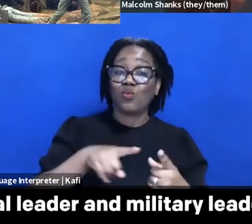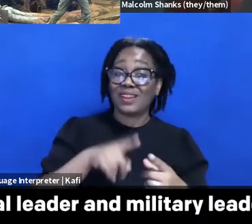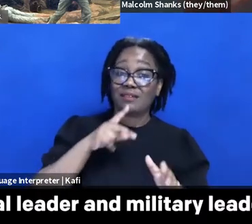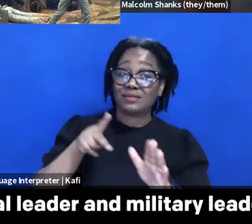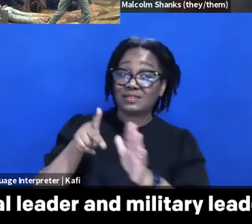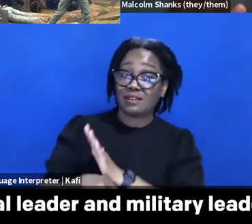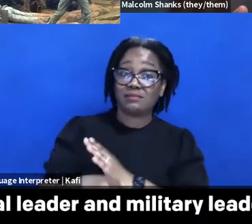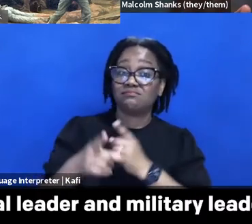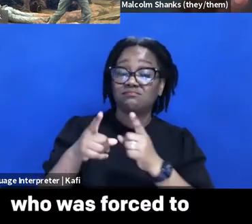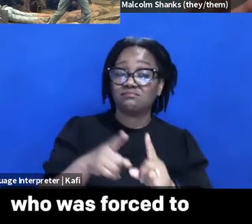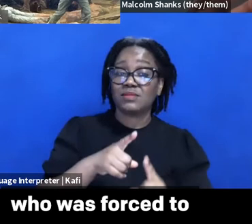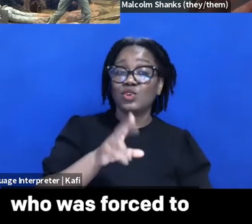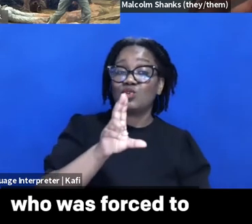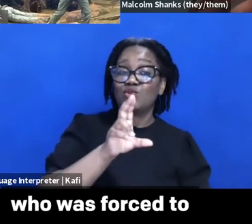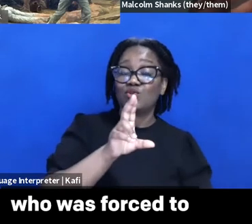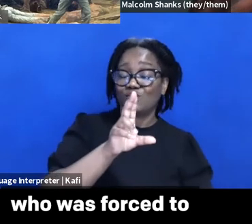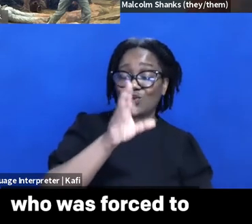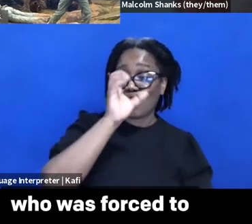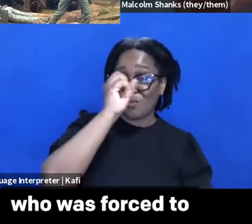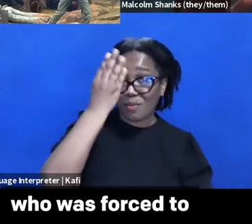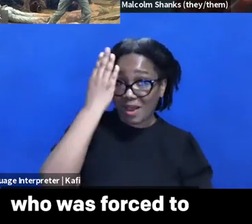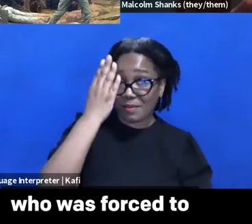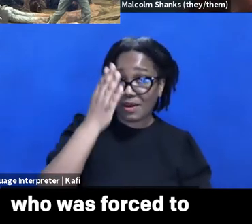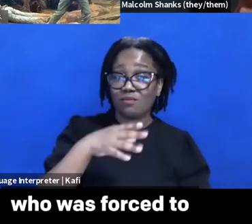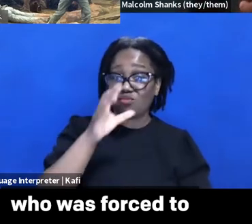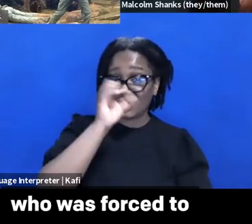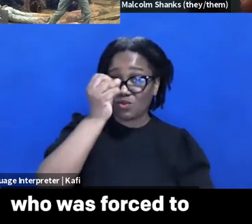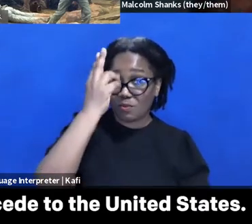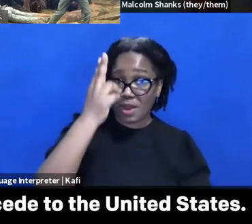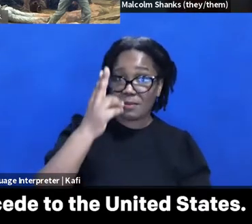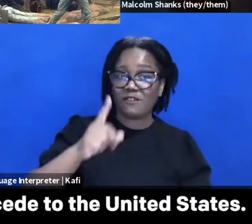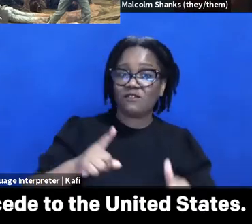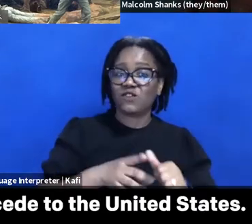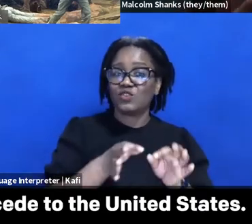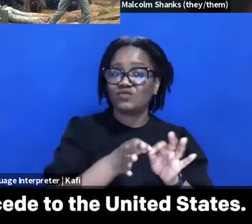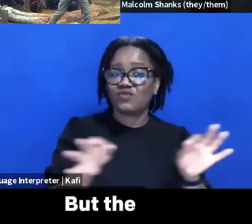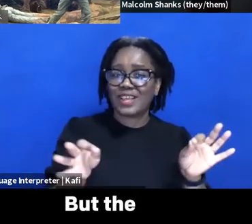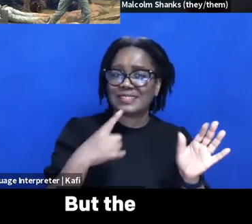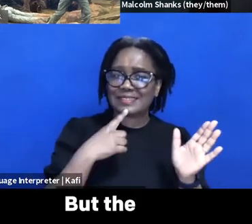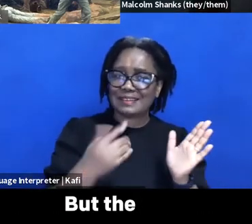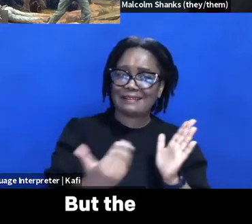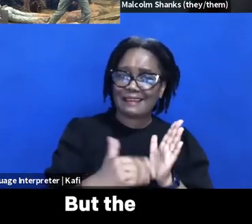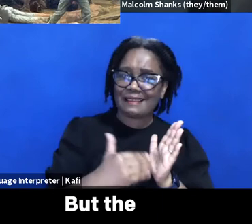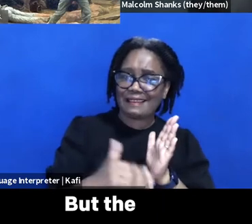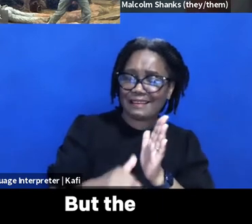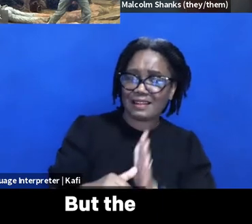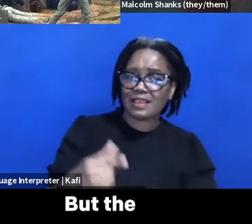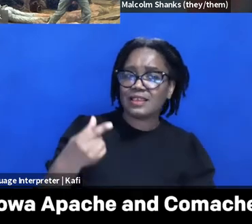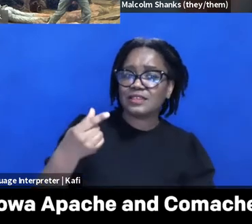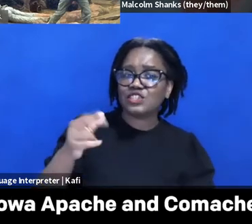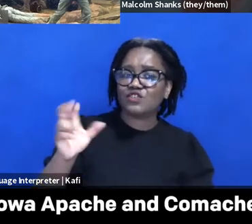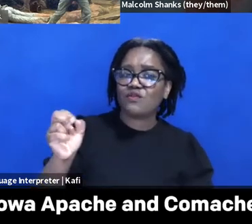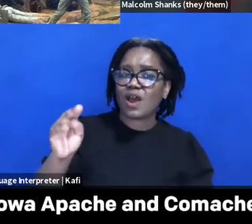political leader and military leader who was forced to concede to the United States, but the